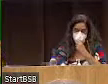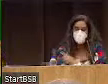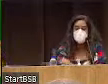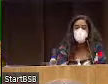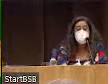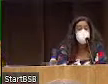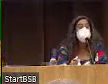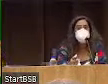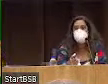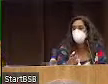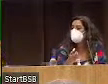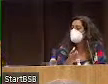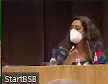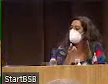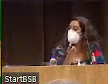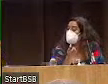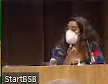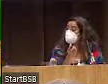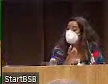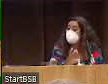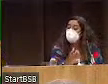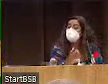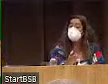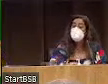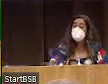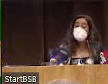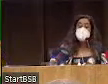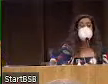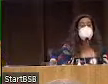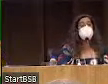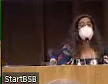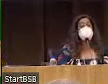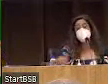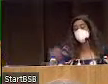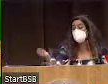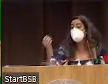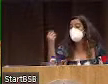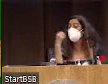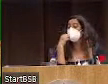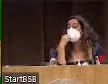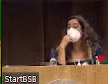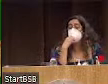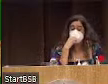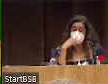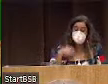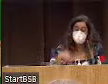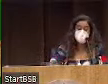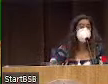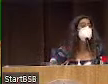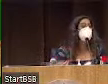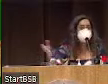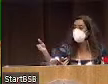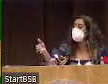a big return with the respiratory symptoms of the patient. So this